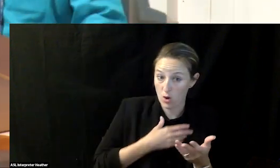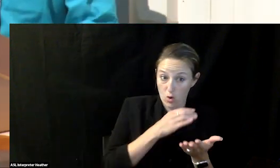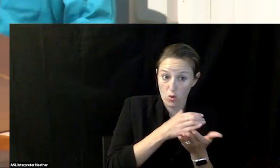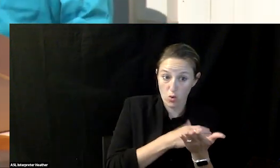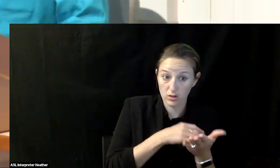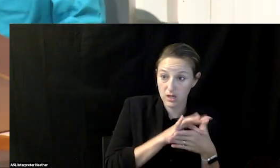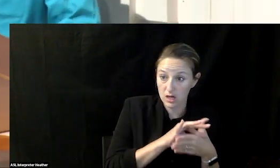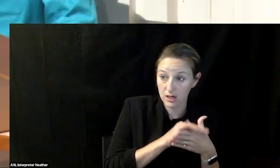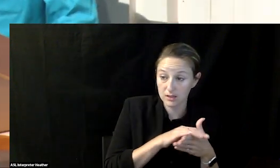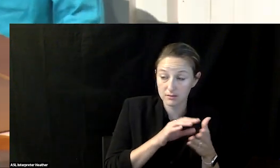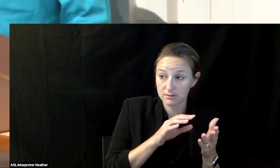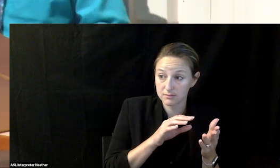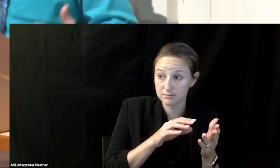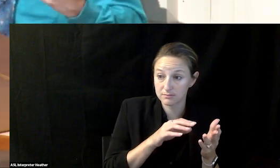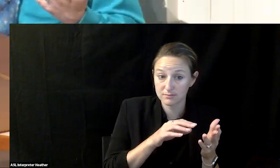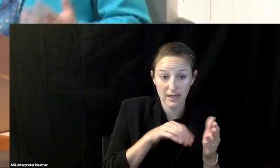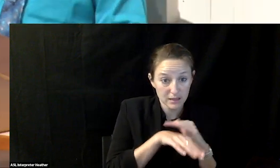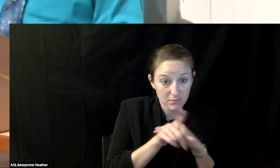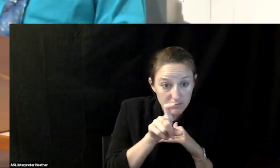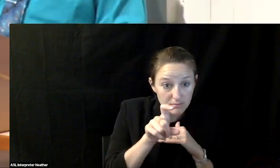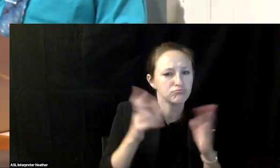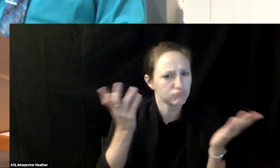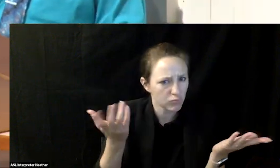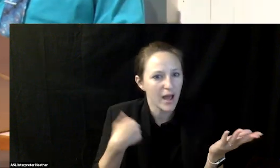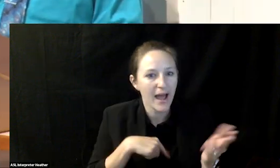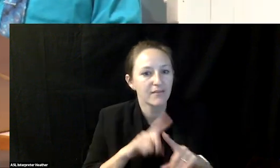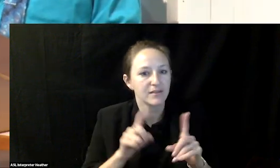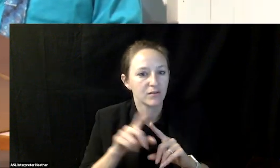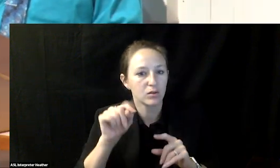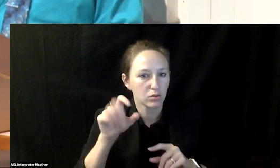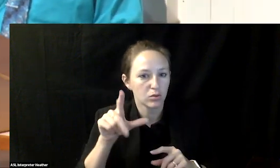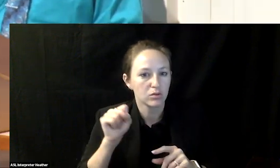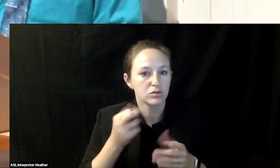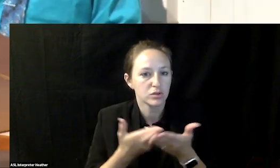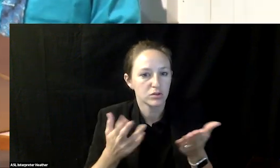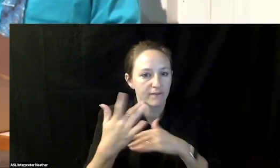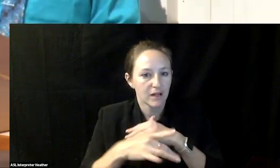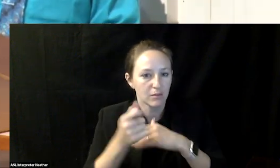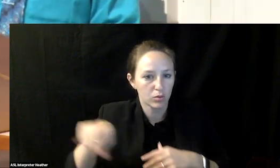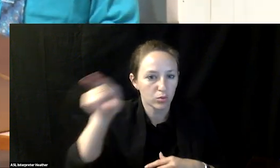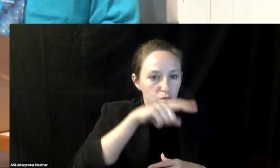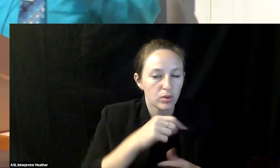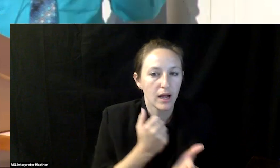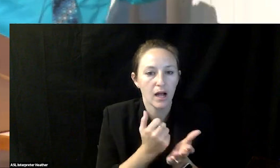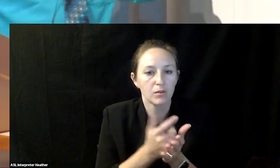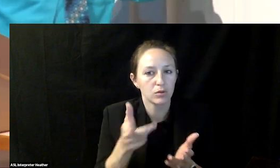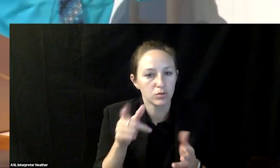accessible? So we provide lots of tools and resources available to you to help